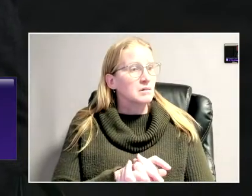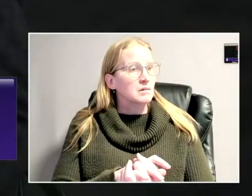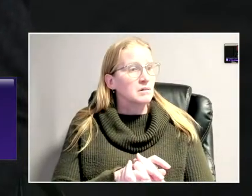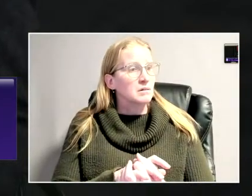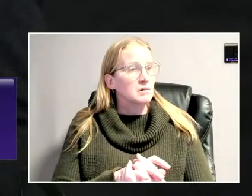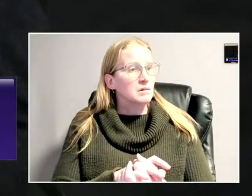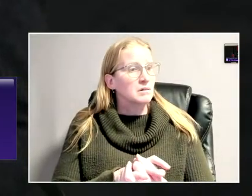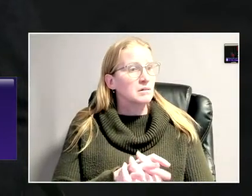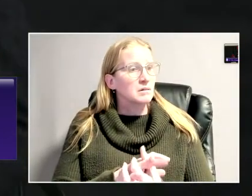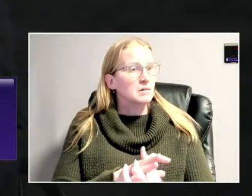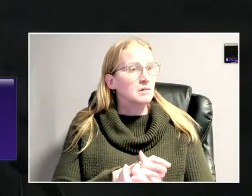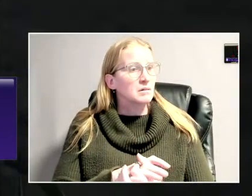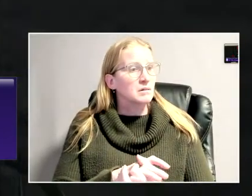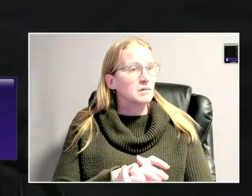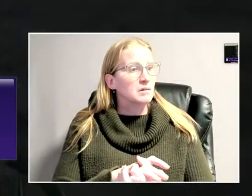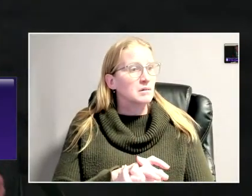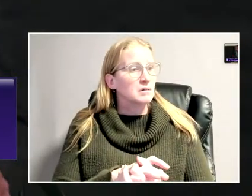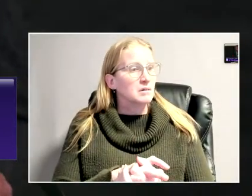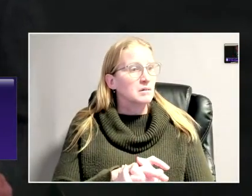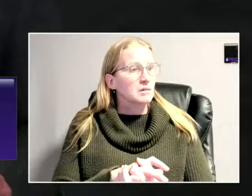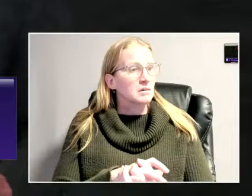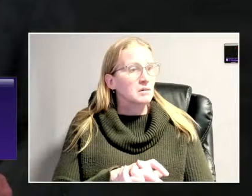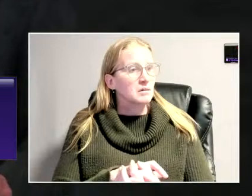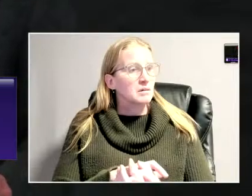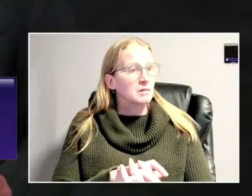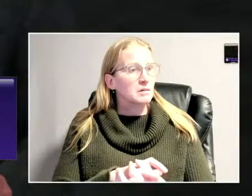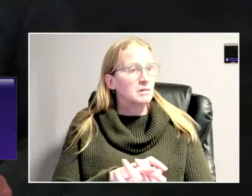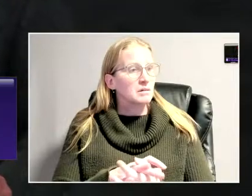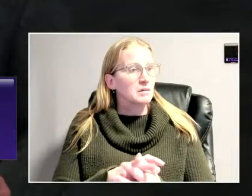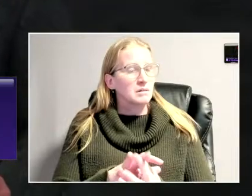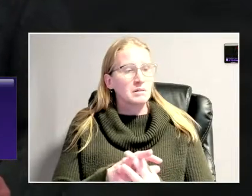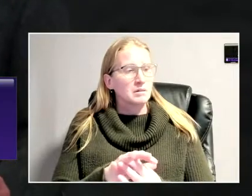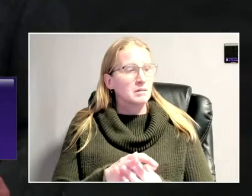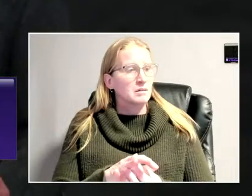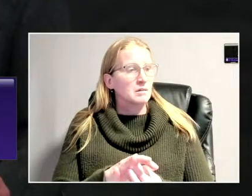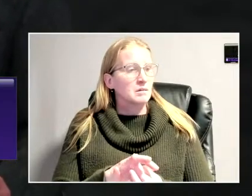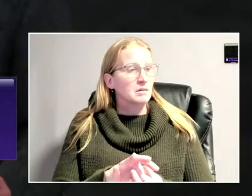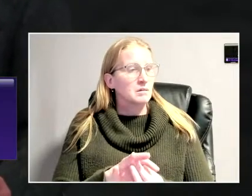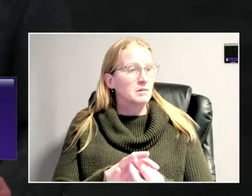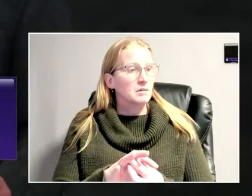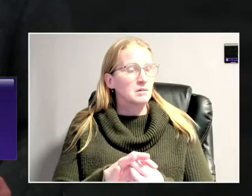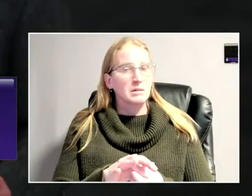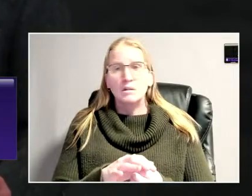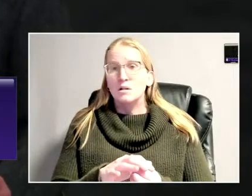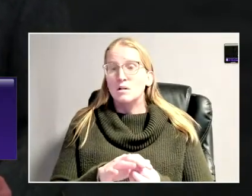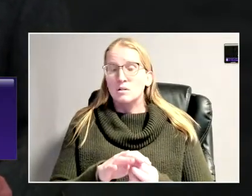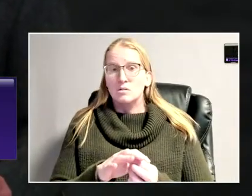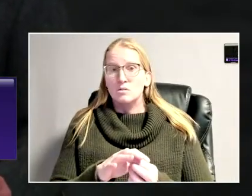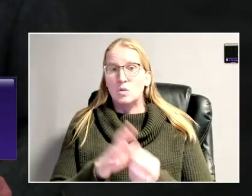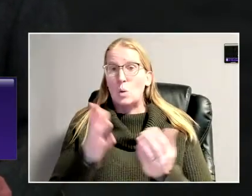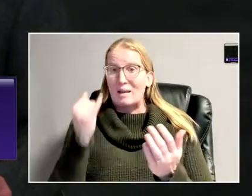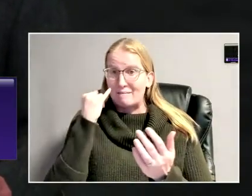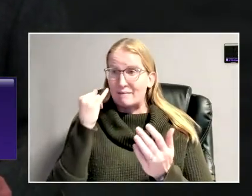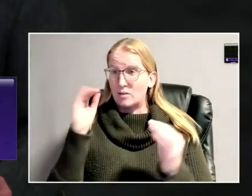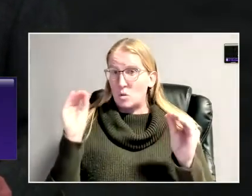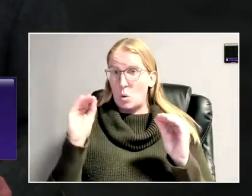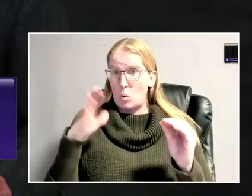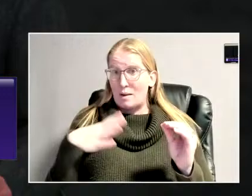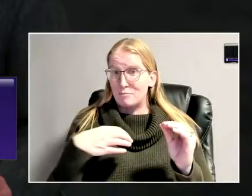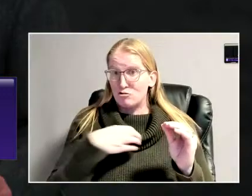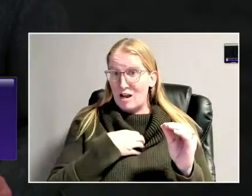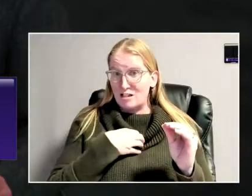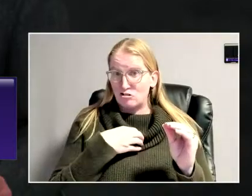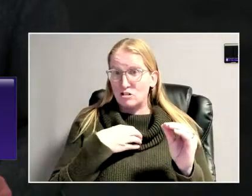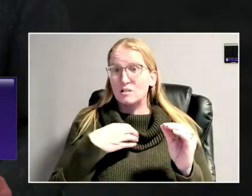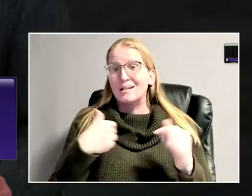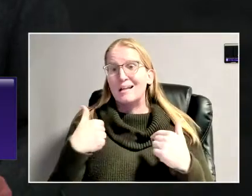all right so absent objection um I would uh amend the